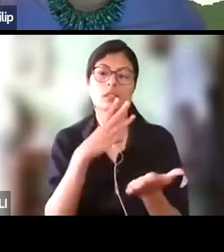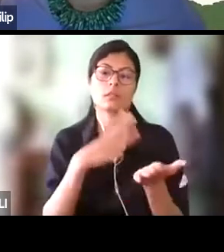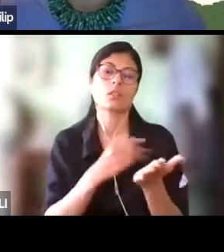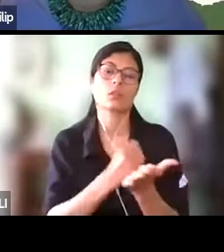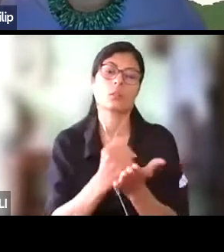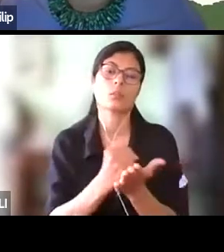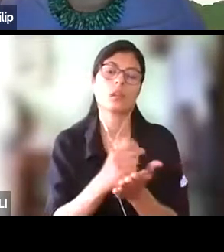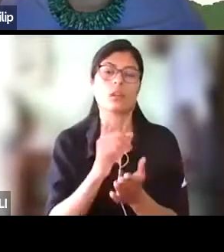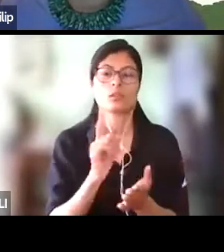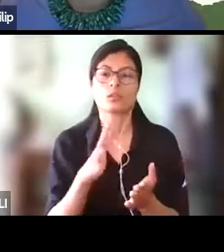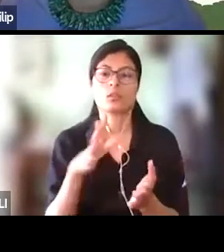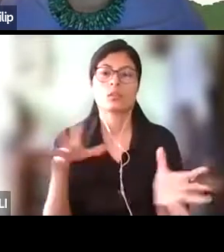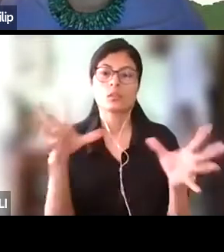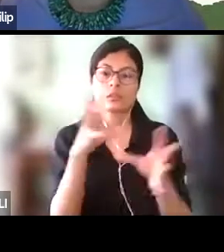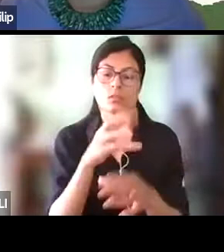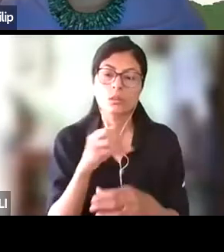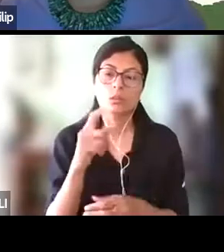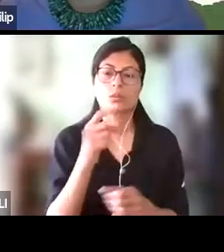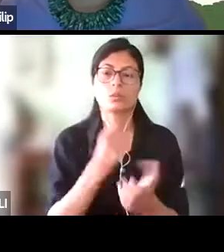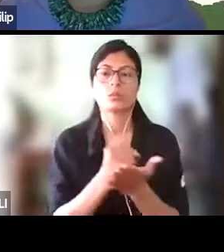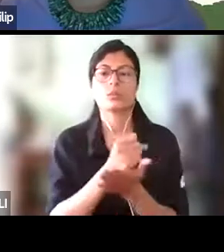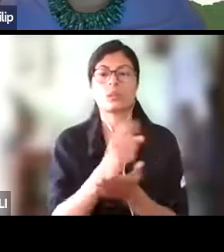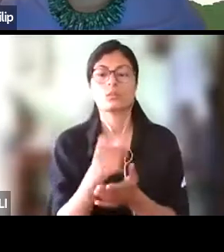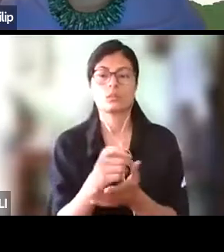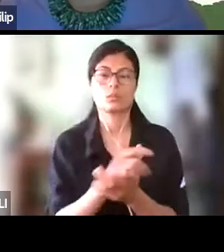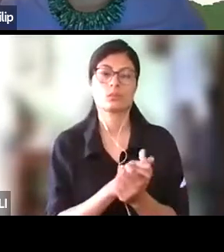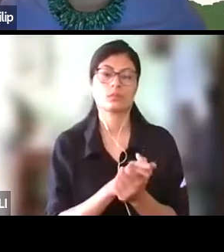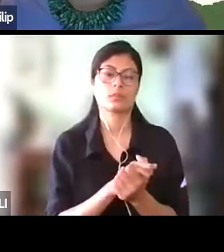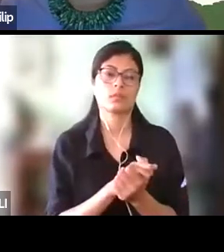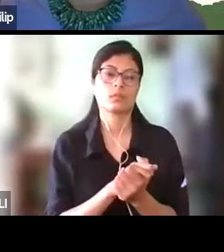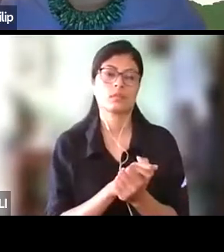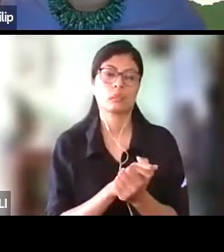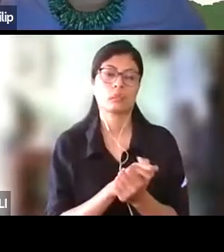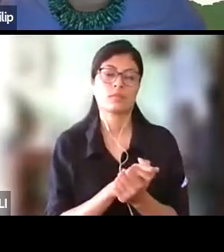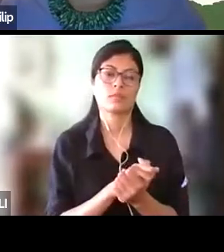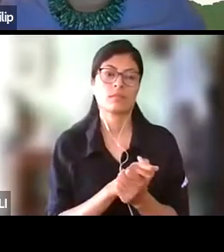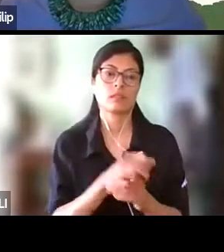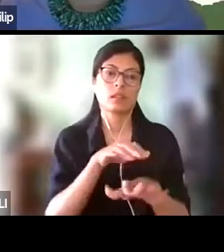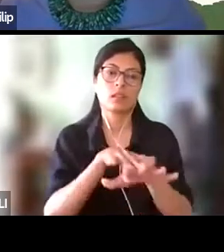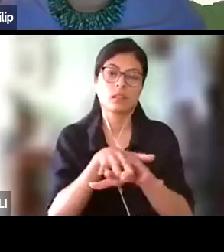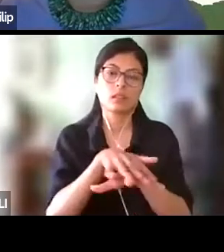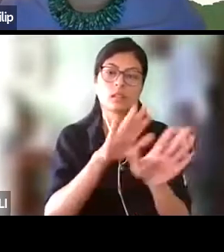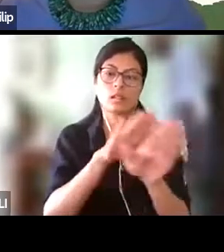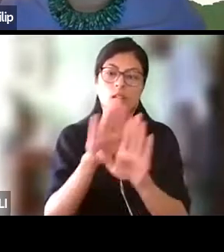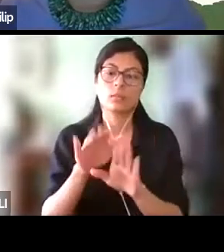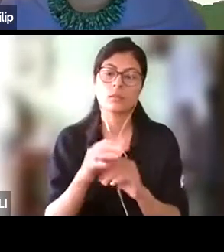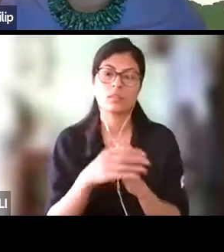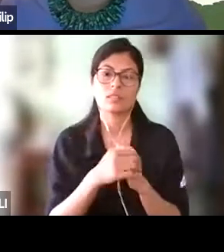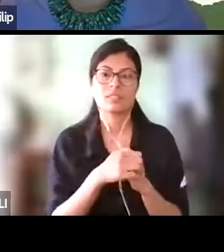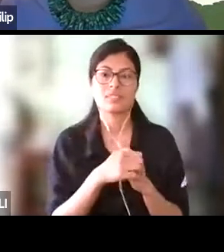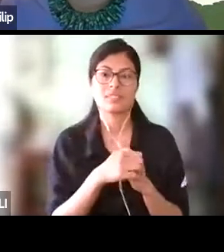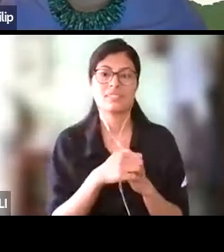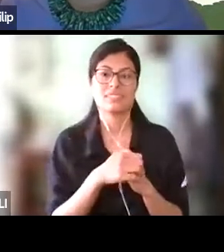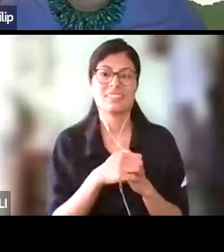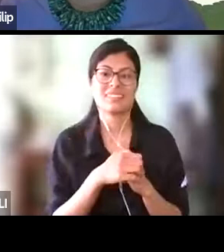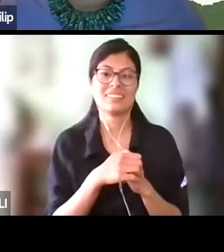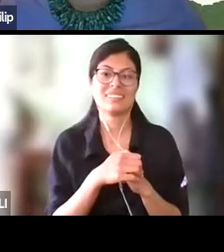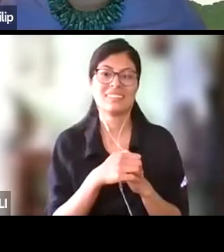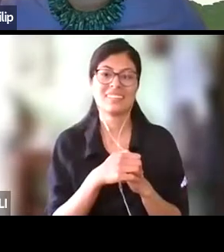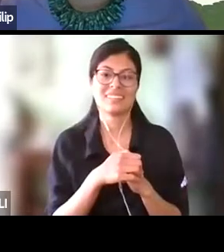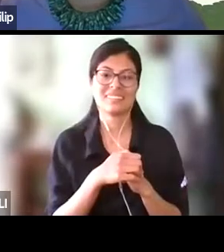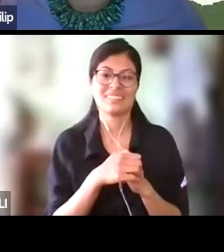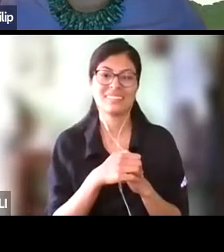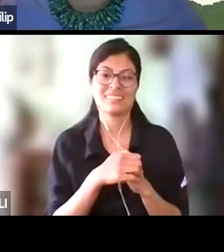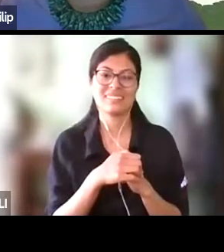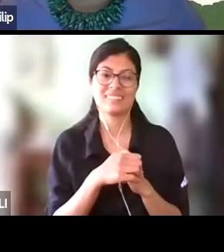need to address as a whole. So thank you so much for all the perspectives that were shared. I don't know if there are any questions